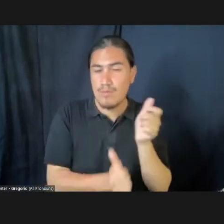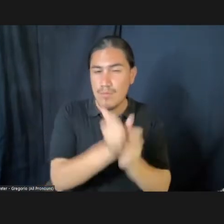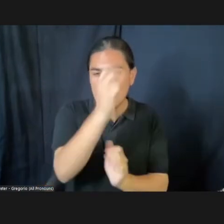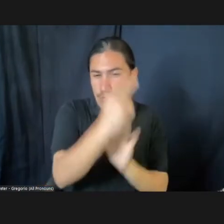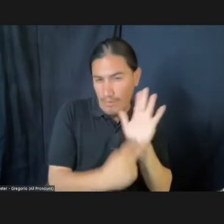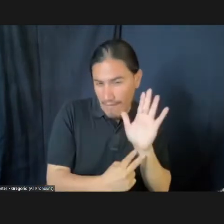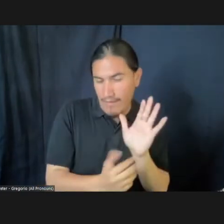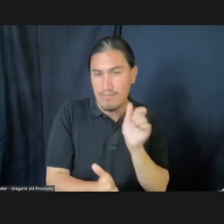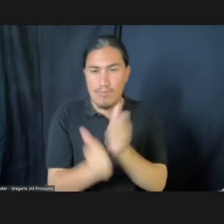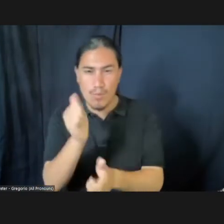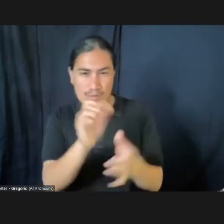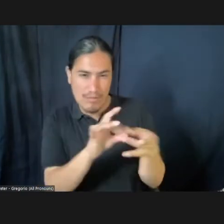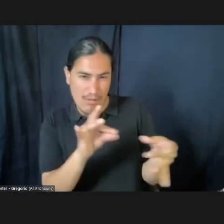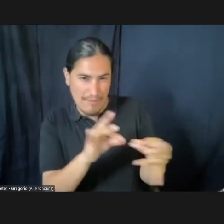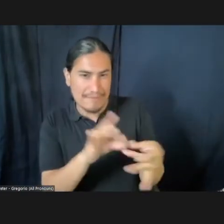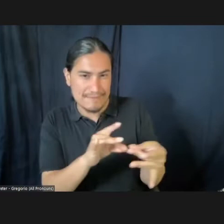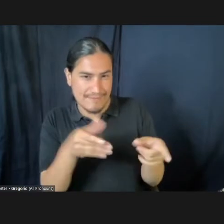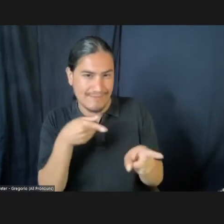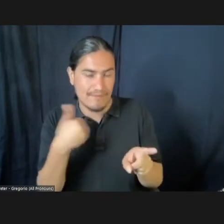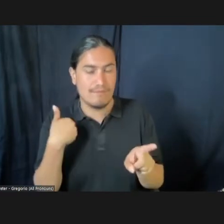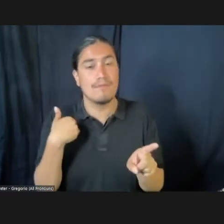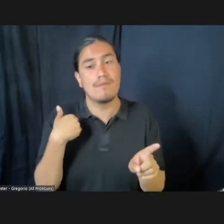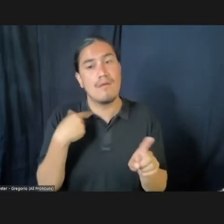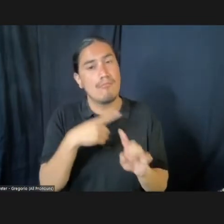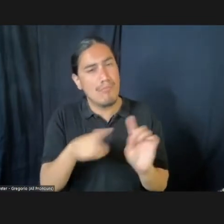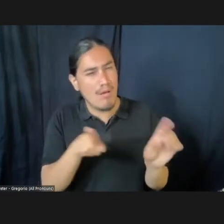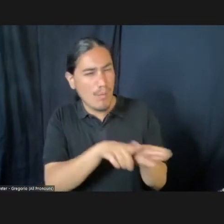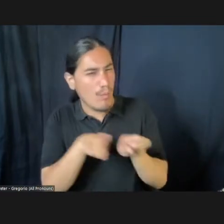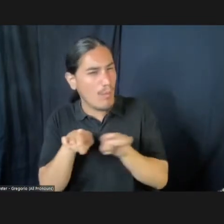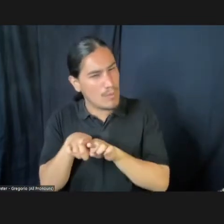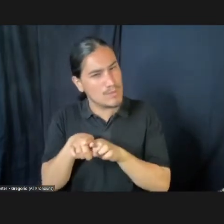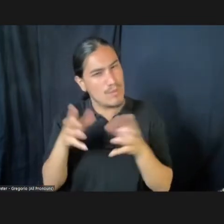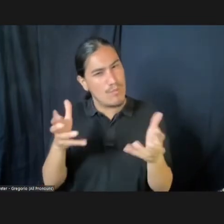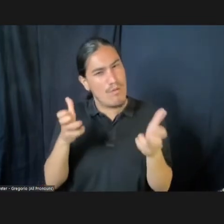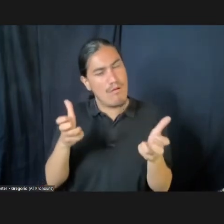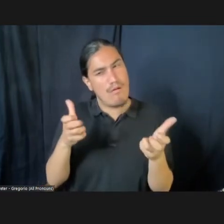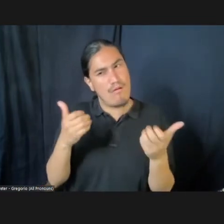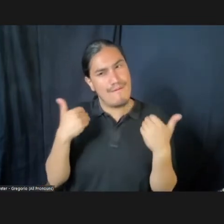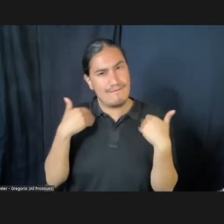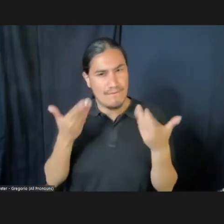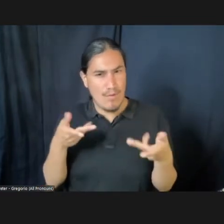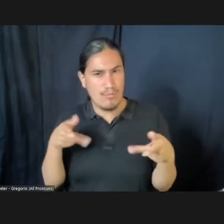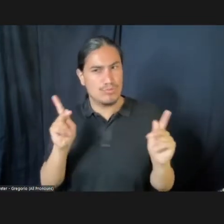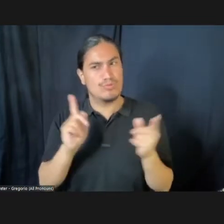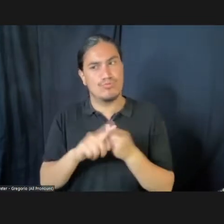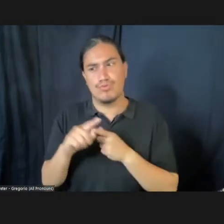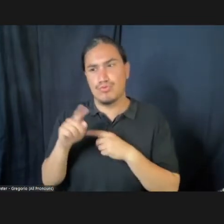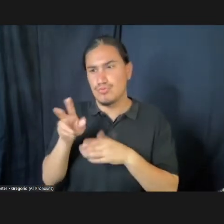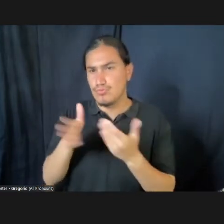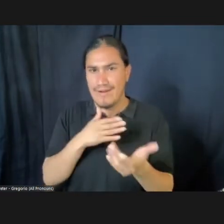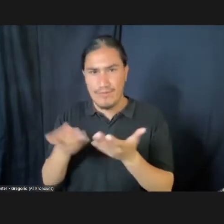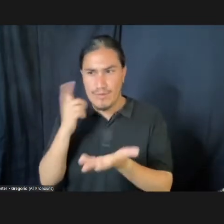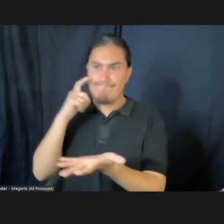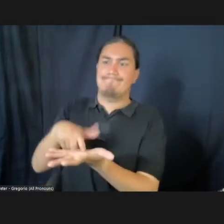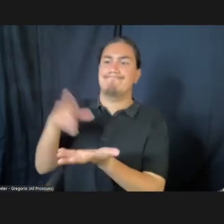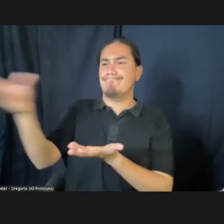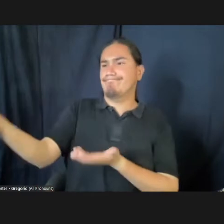commented on essays, but we allowed ourselves the freedom to bring in anything we felt warranted